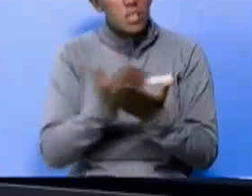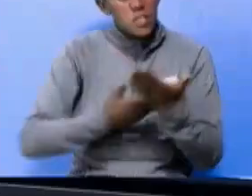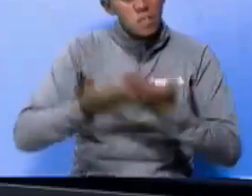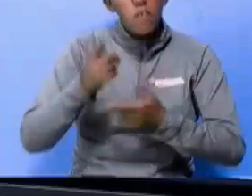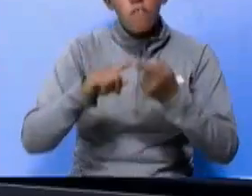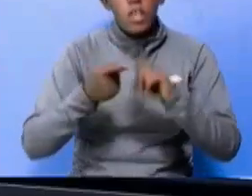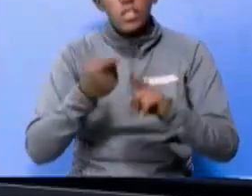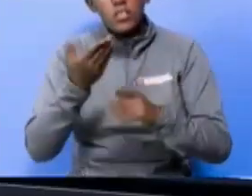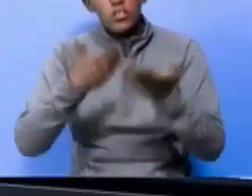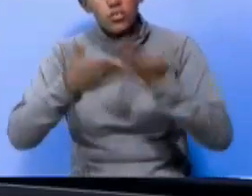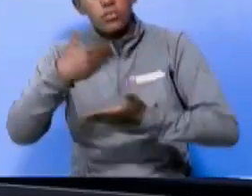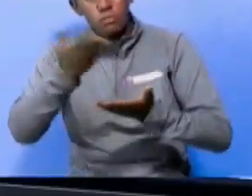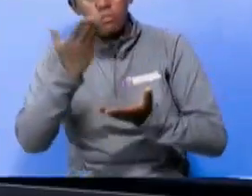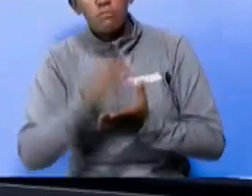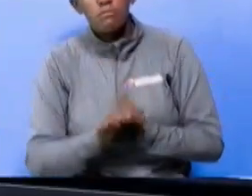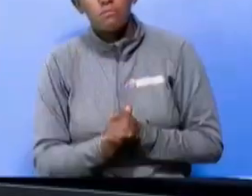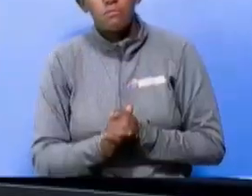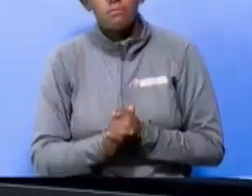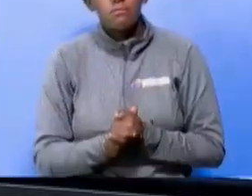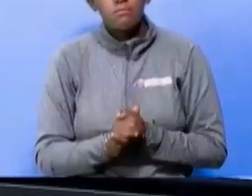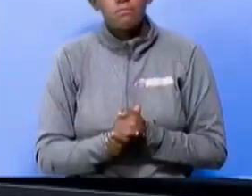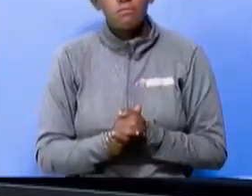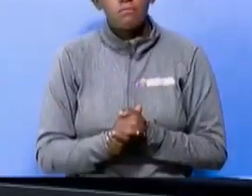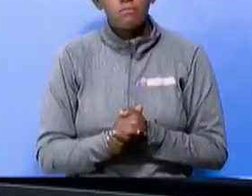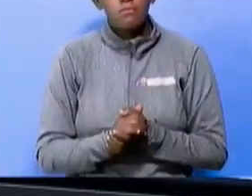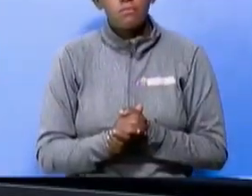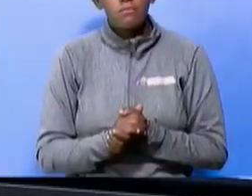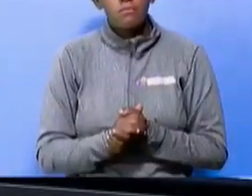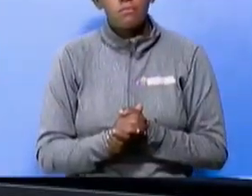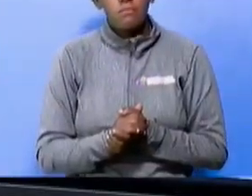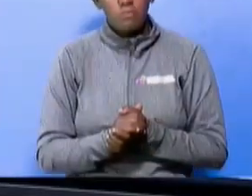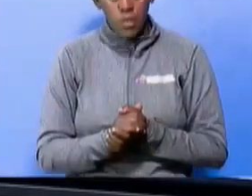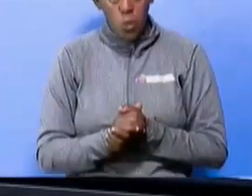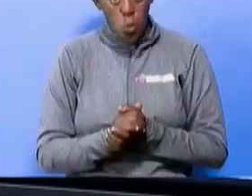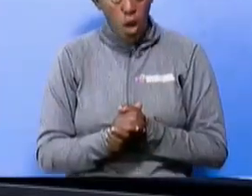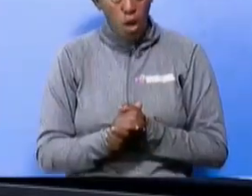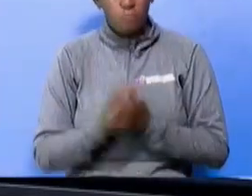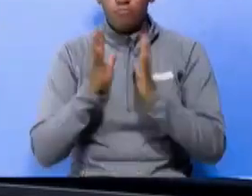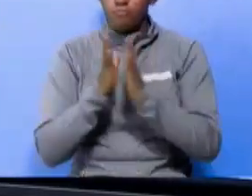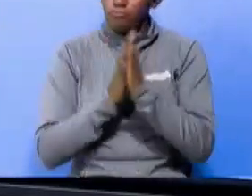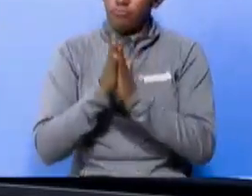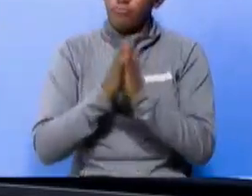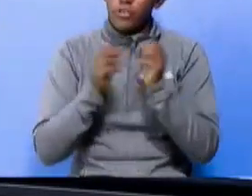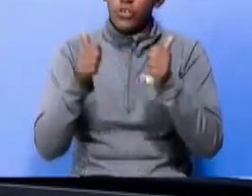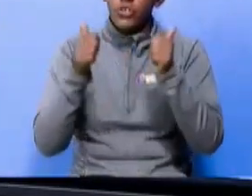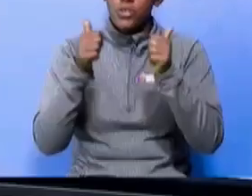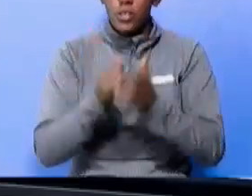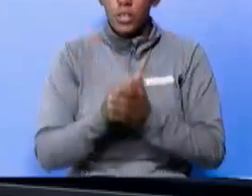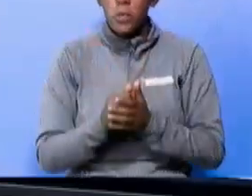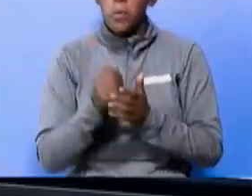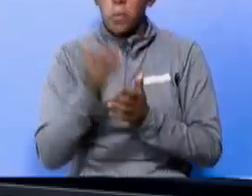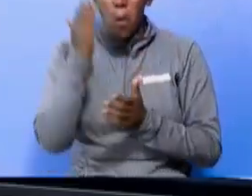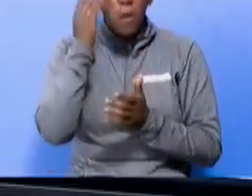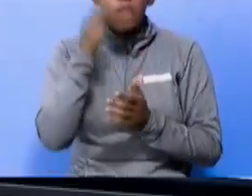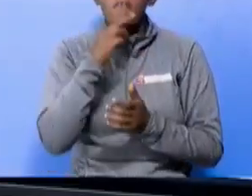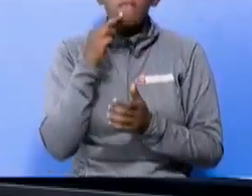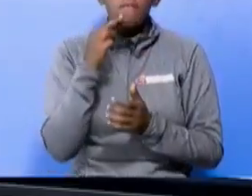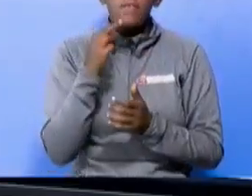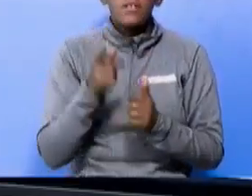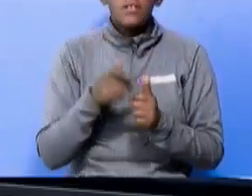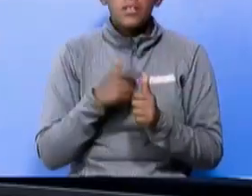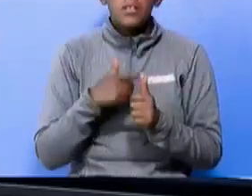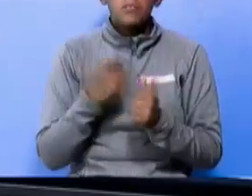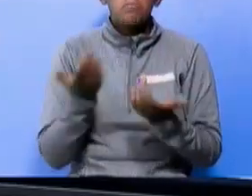friends. Good. That's interesting one. Yeah, exactly. The common verbs that we